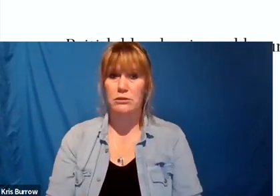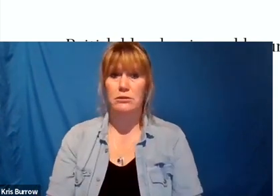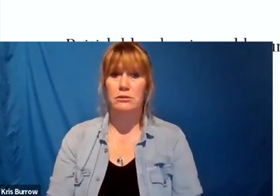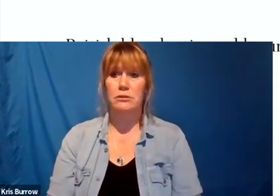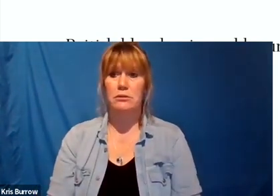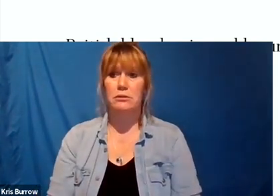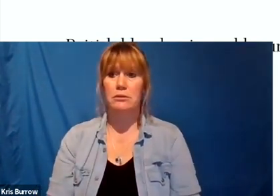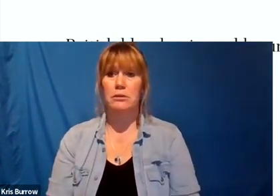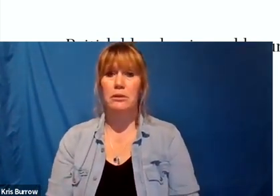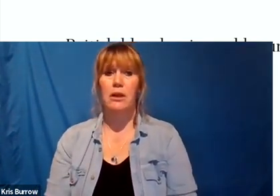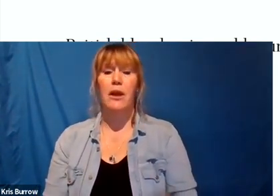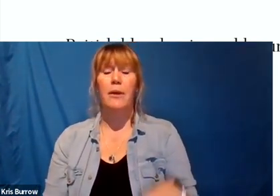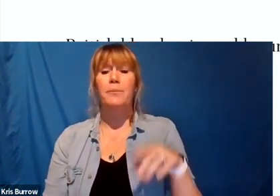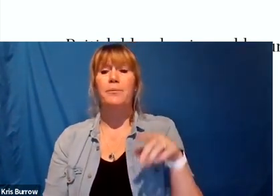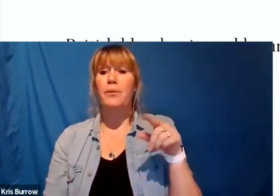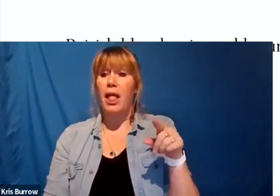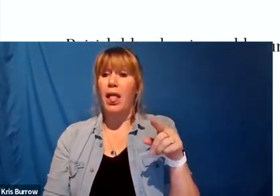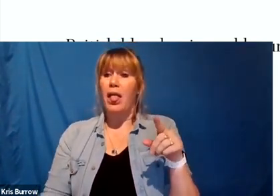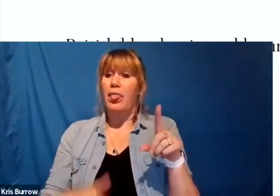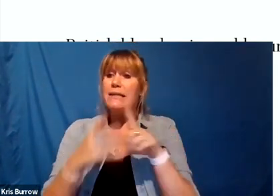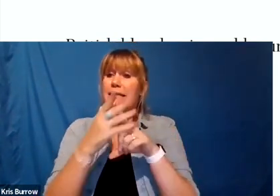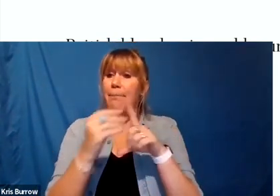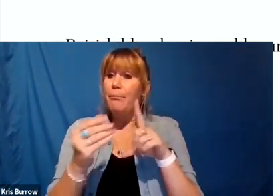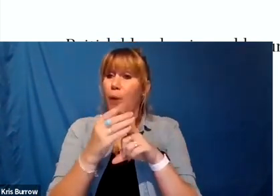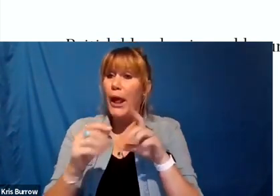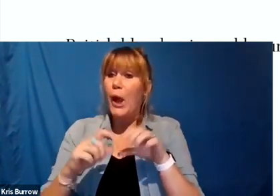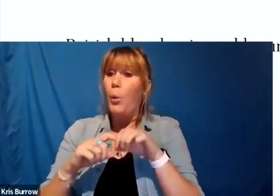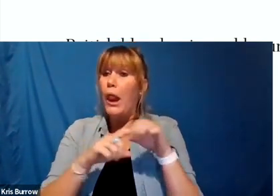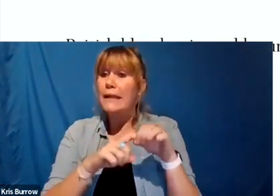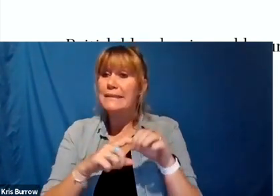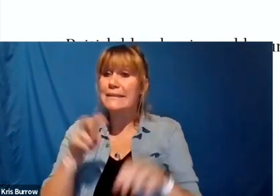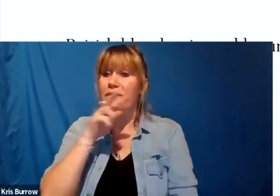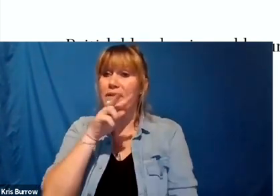The symbolic qualities of the snake